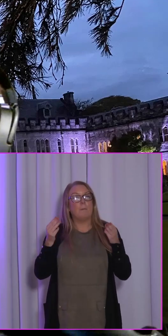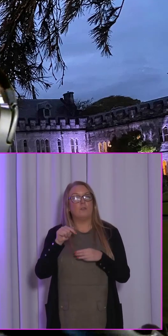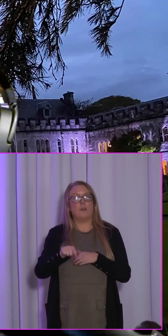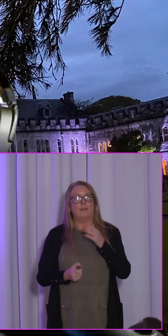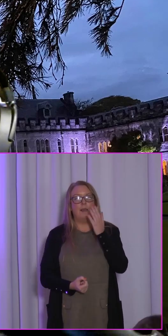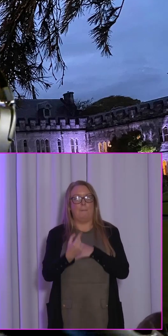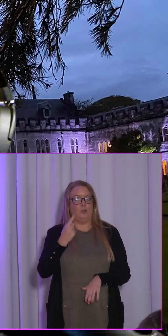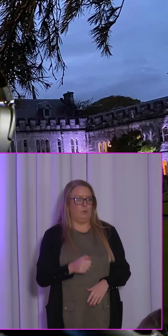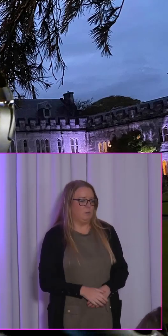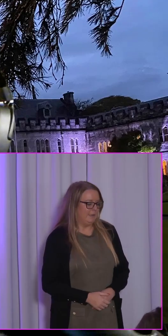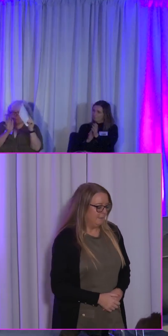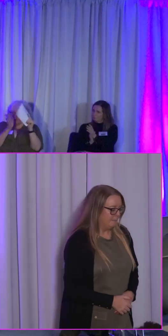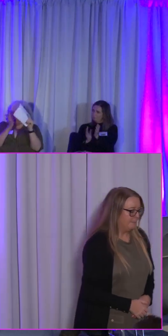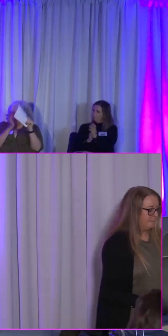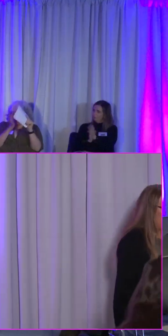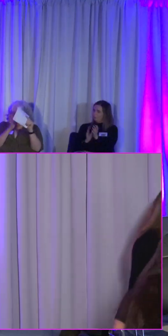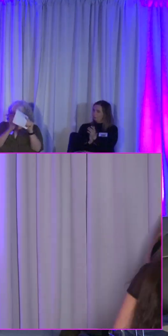opportunity.